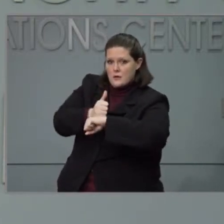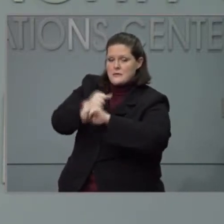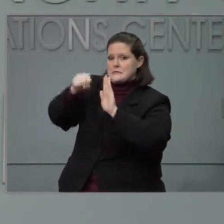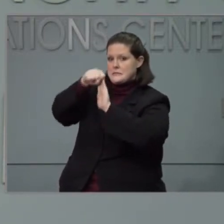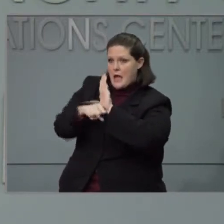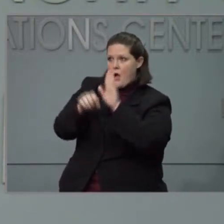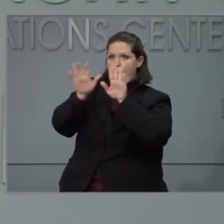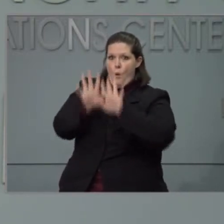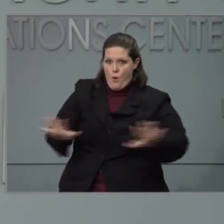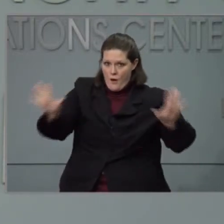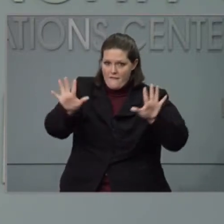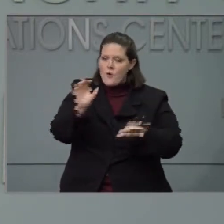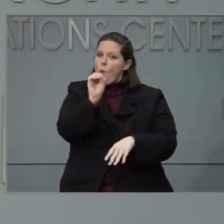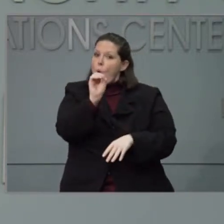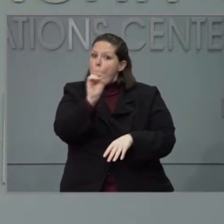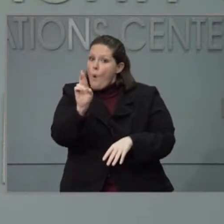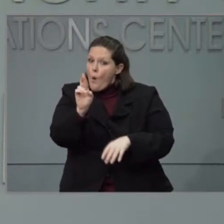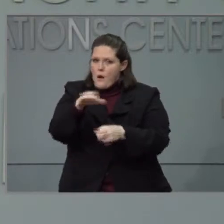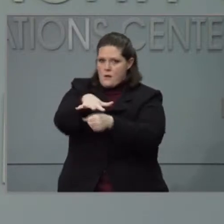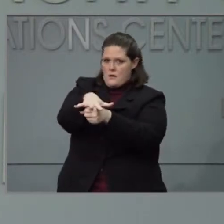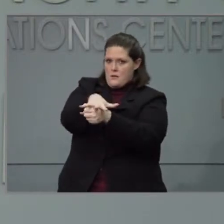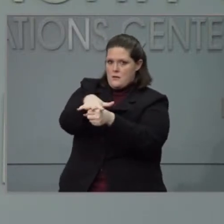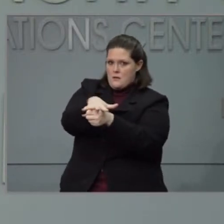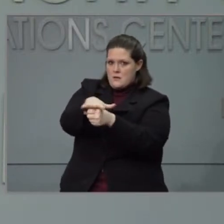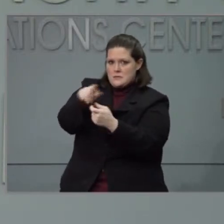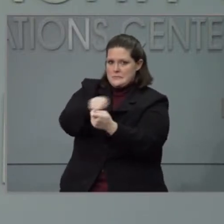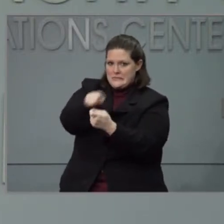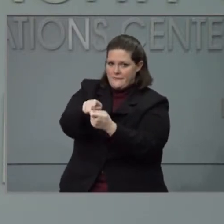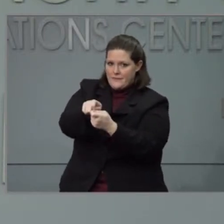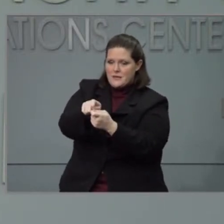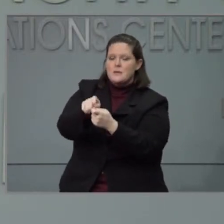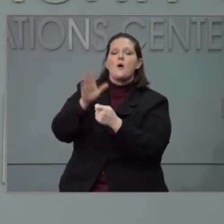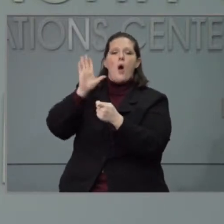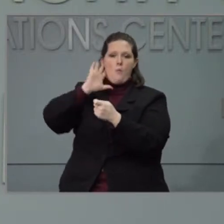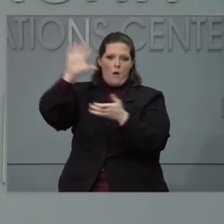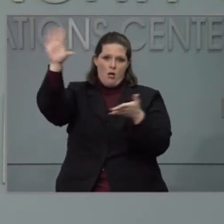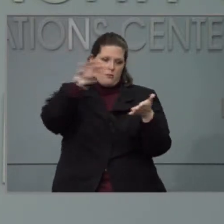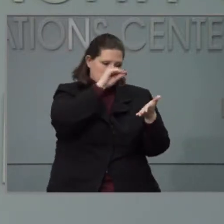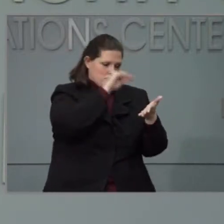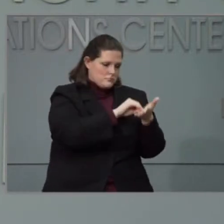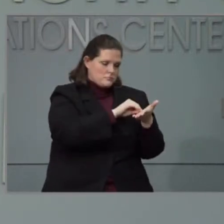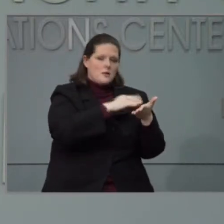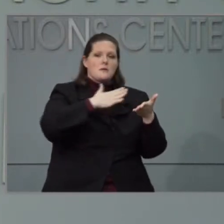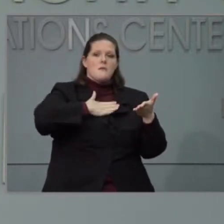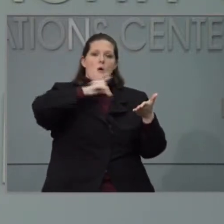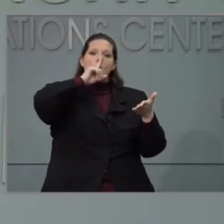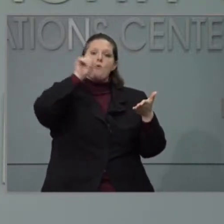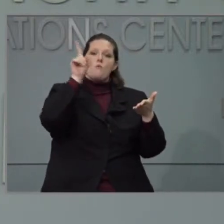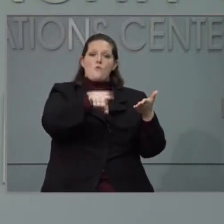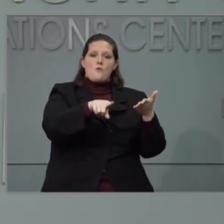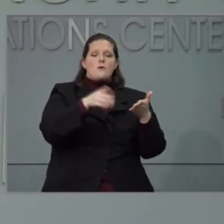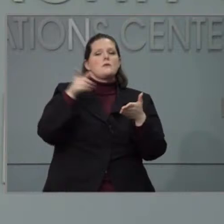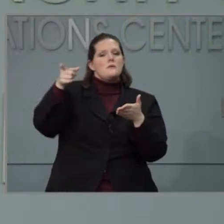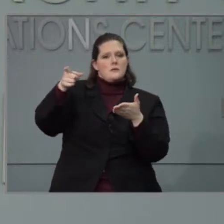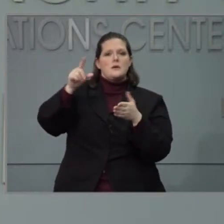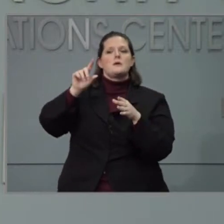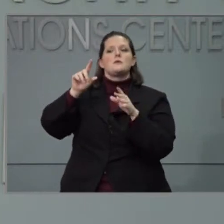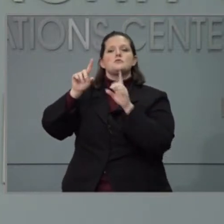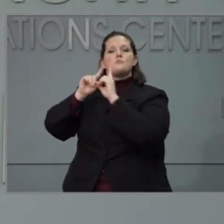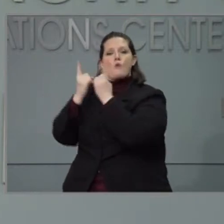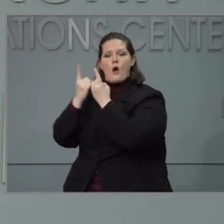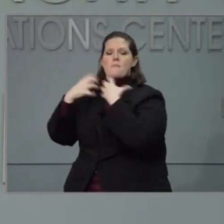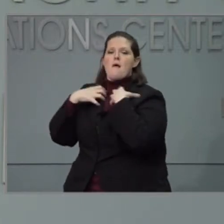local requirements that would be a part of an executive order or something that the Department of Health and Human Services would